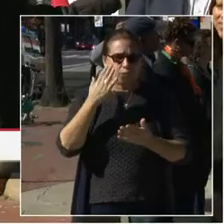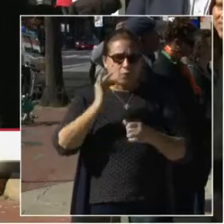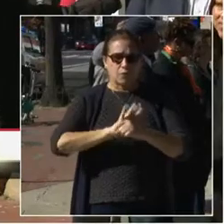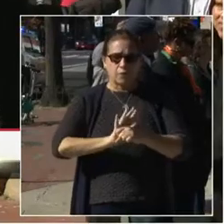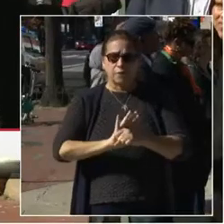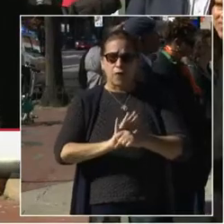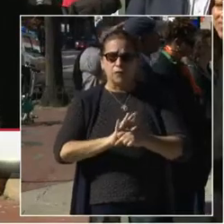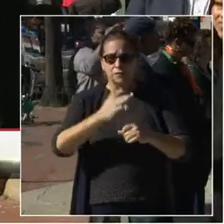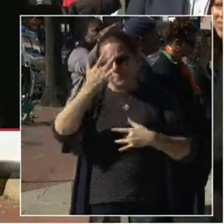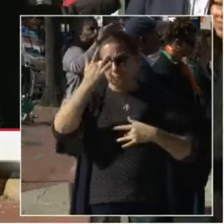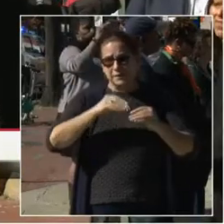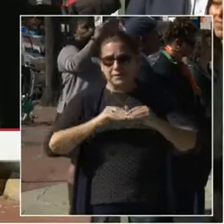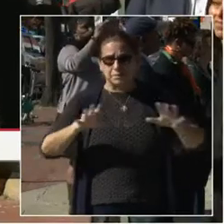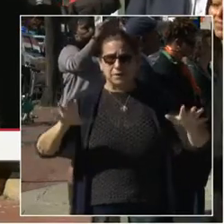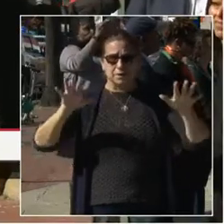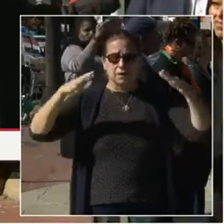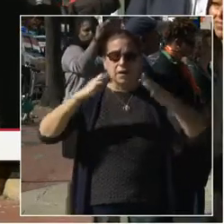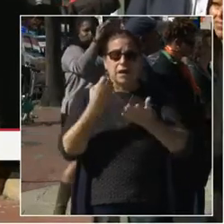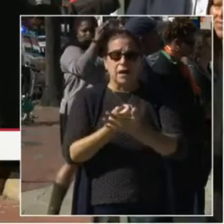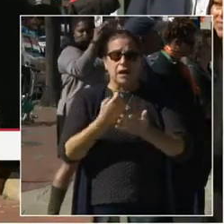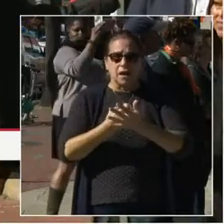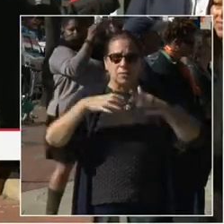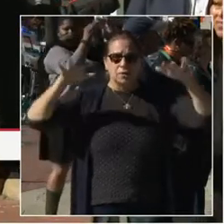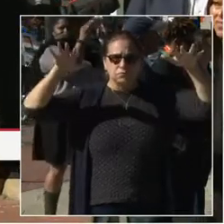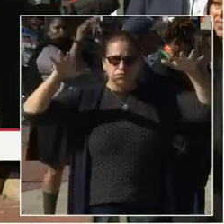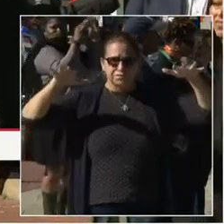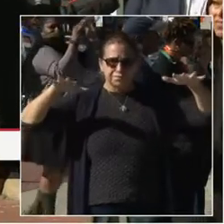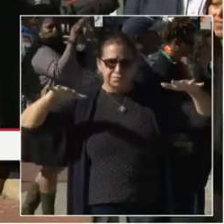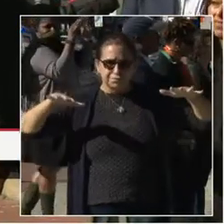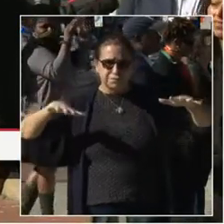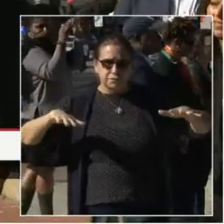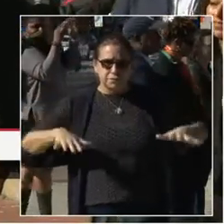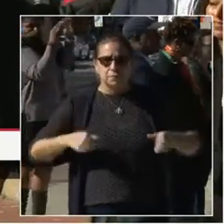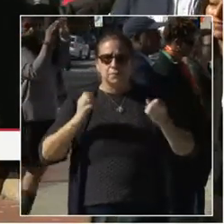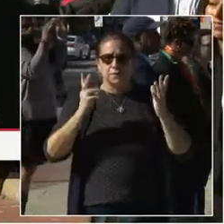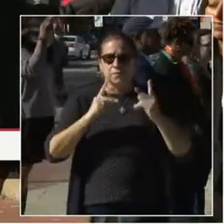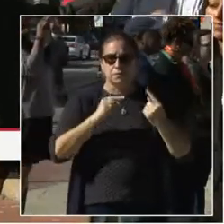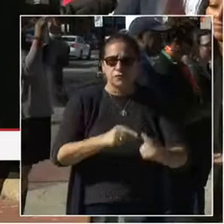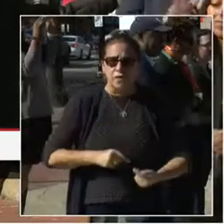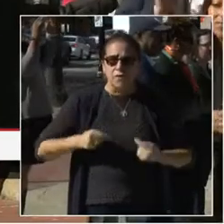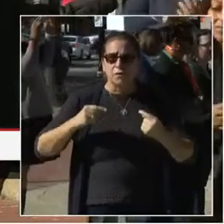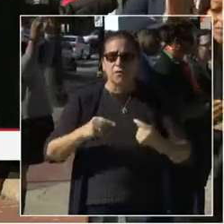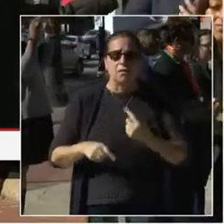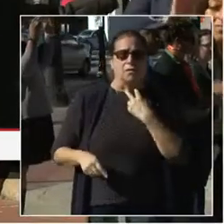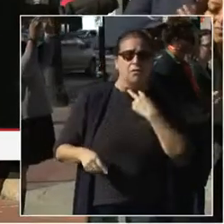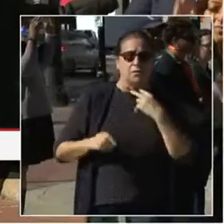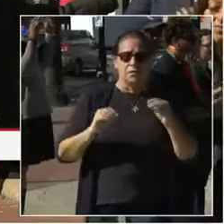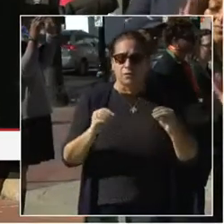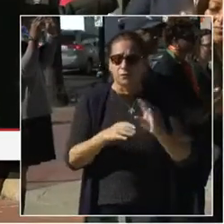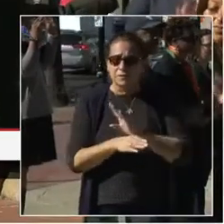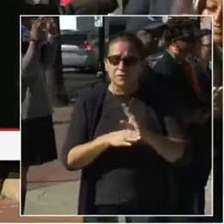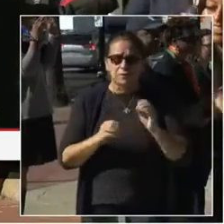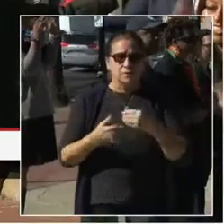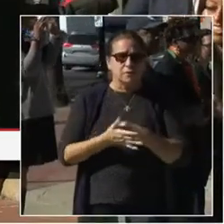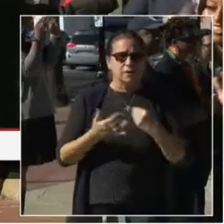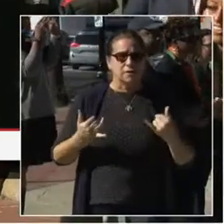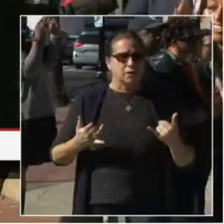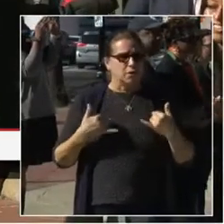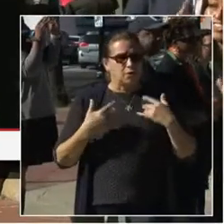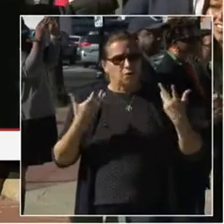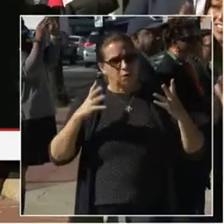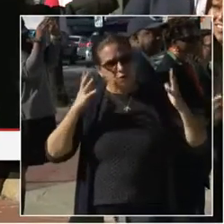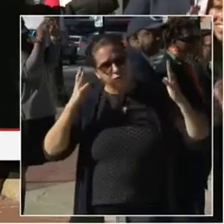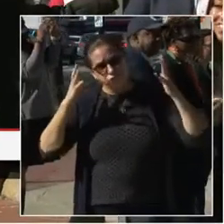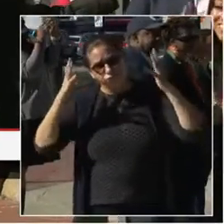DC residents that have stuck with our local businesses to get them through and over COVID. Thank you, DC.